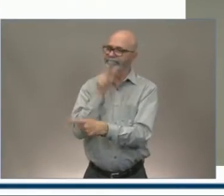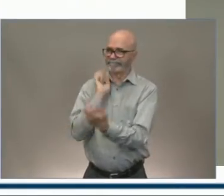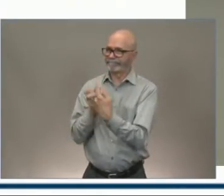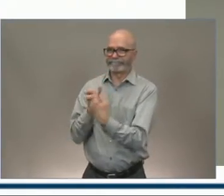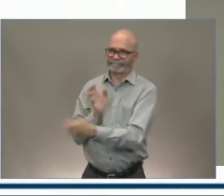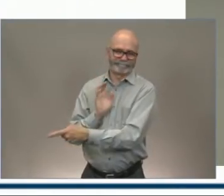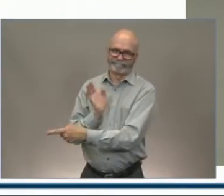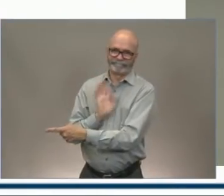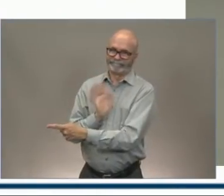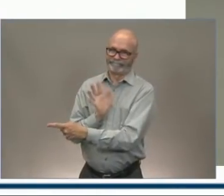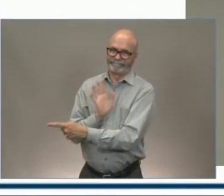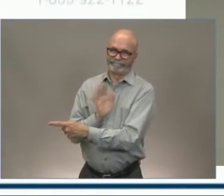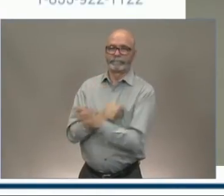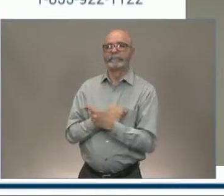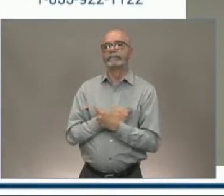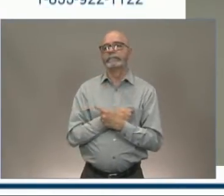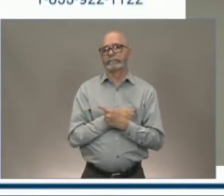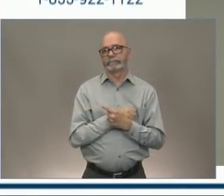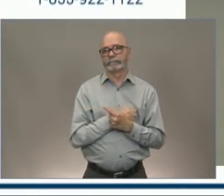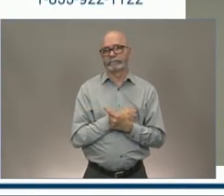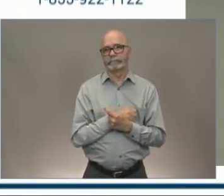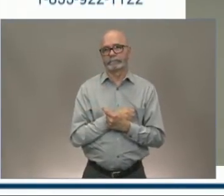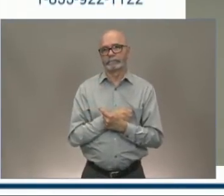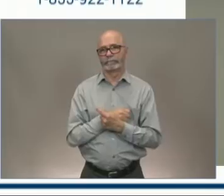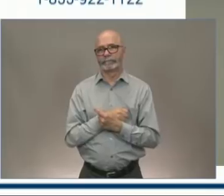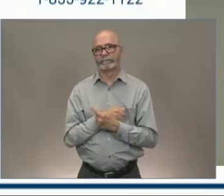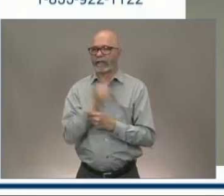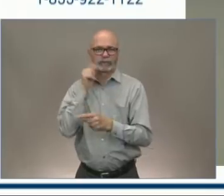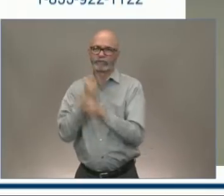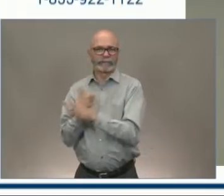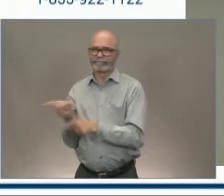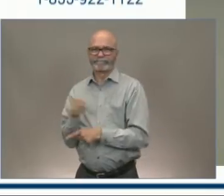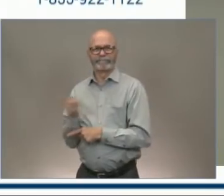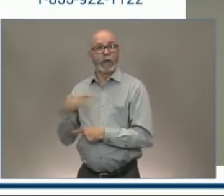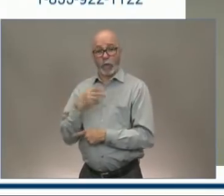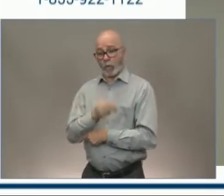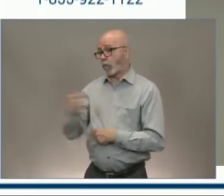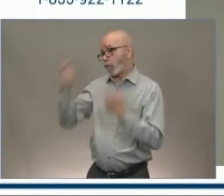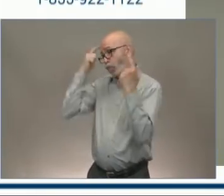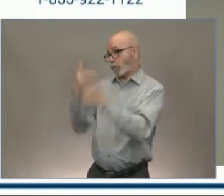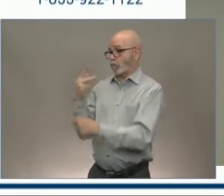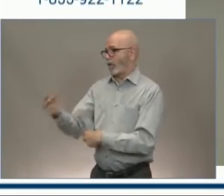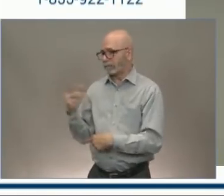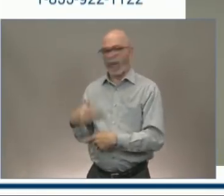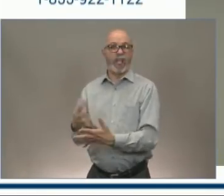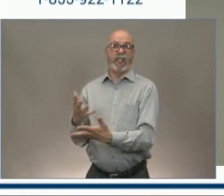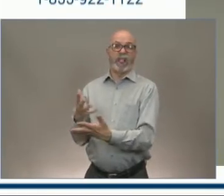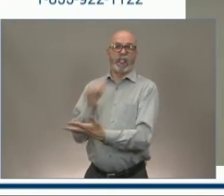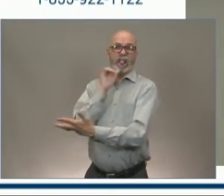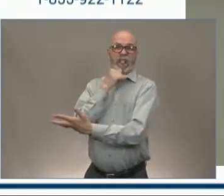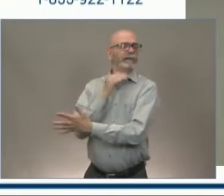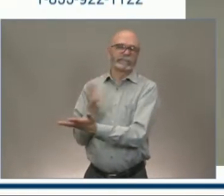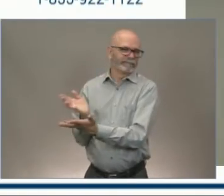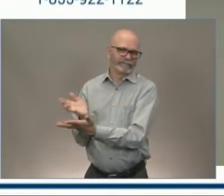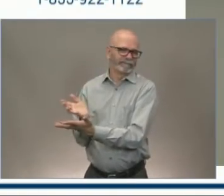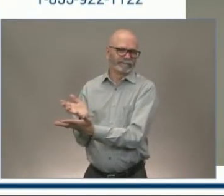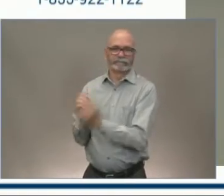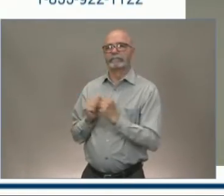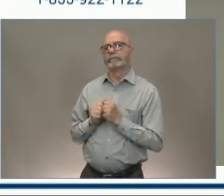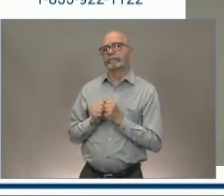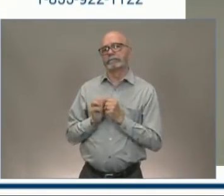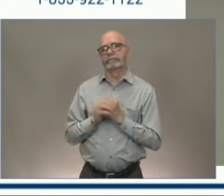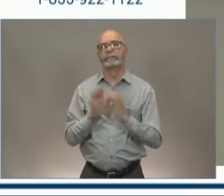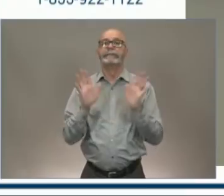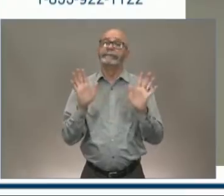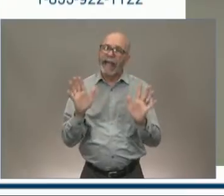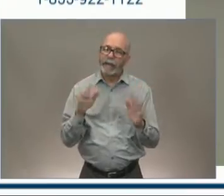of COVID-19. It wouldn't be right, nor would the science support it, to use that vaccine for those populations. So what we're